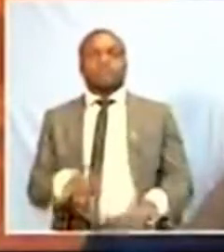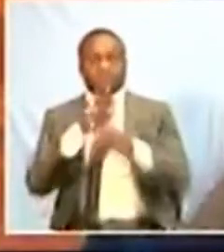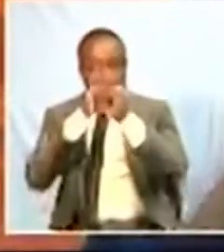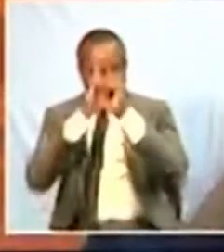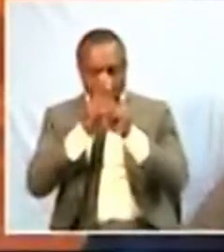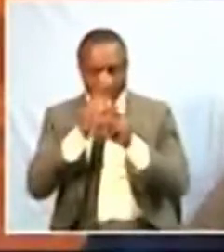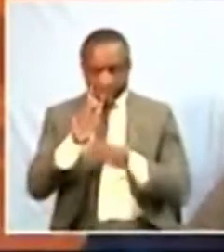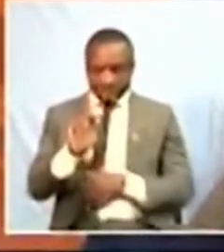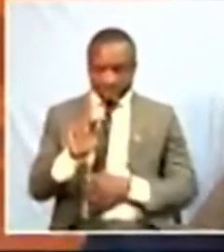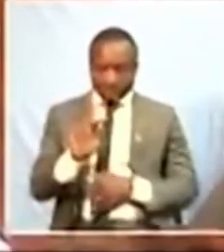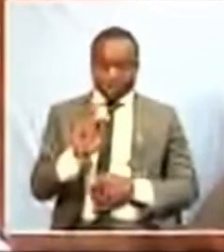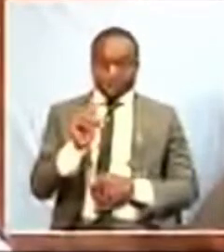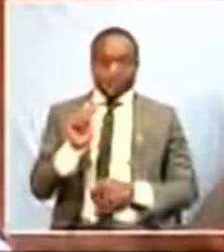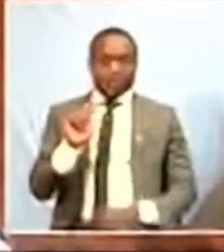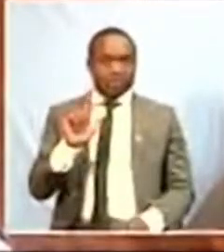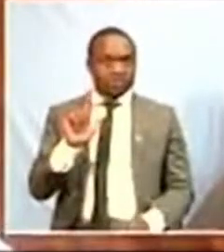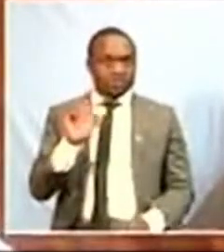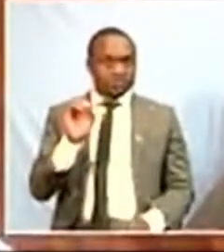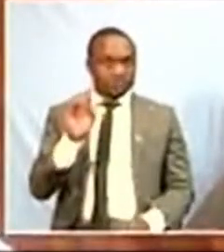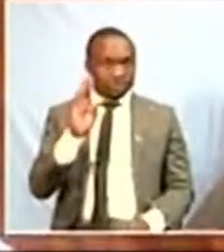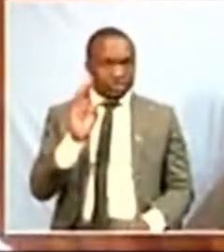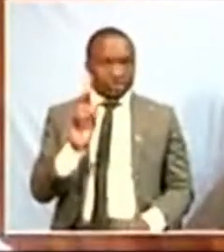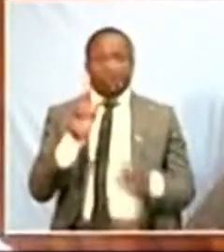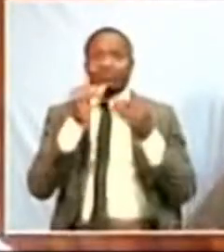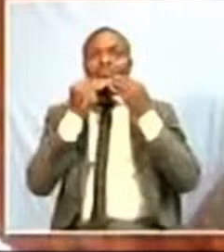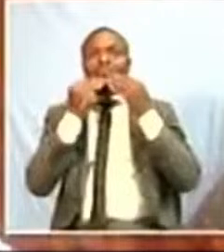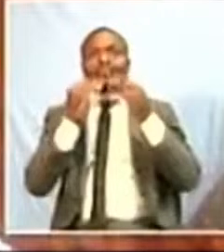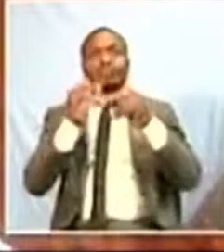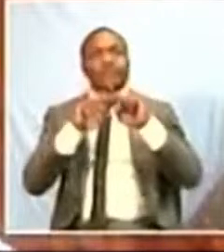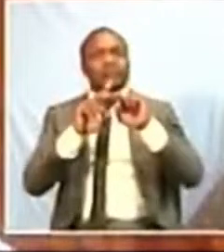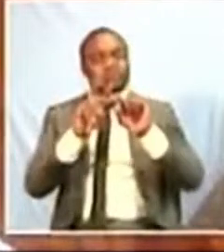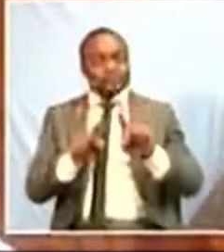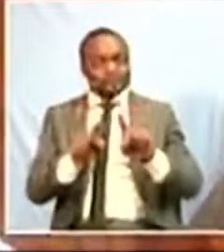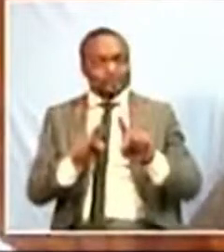then Honorable Mulunda. Thank you very much, Chair.